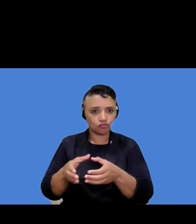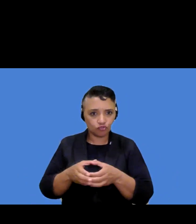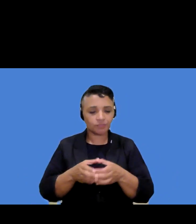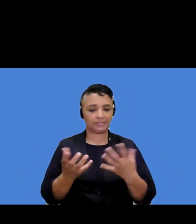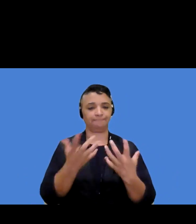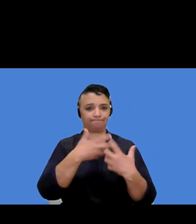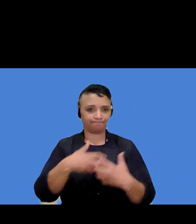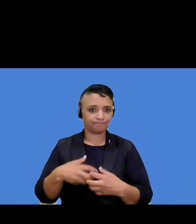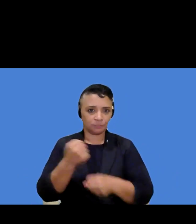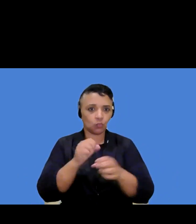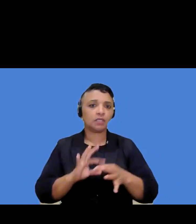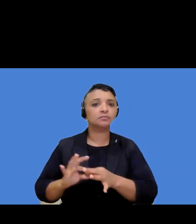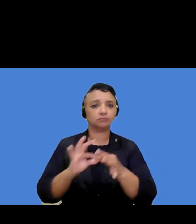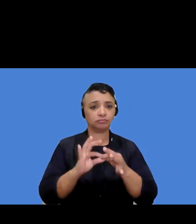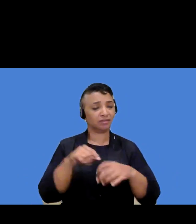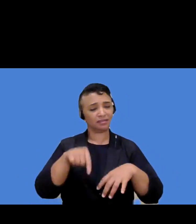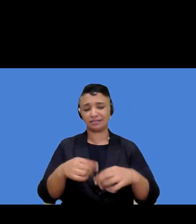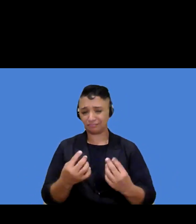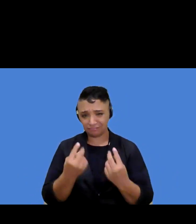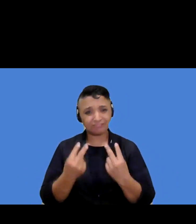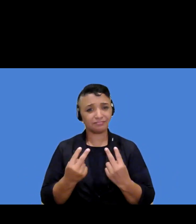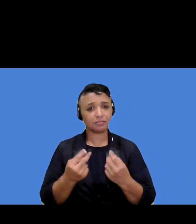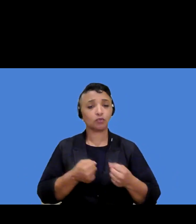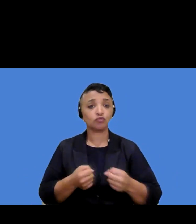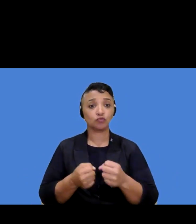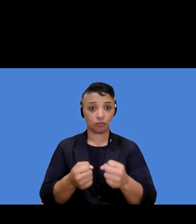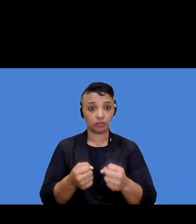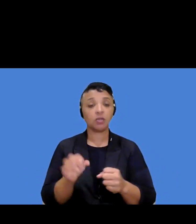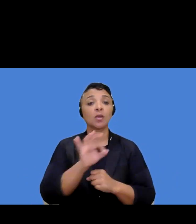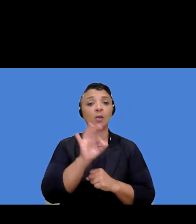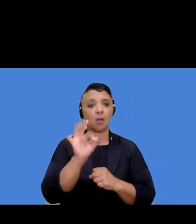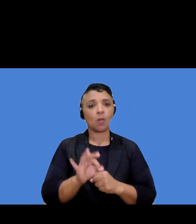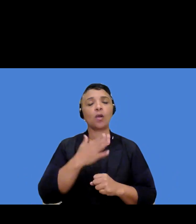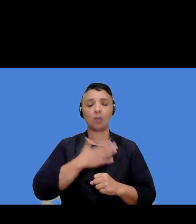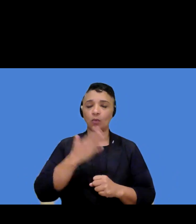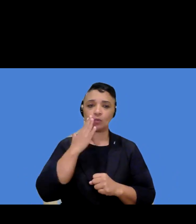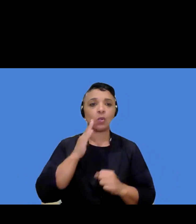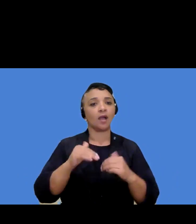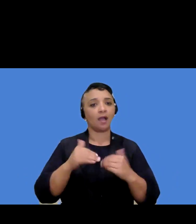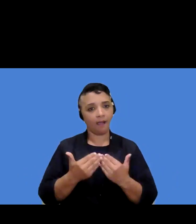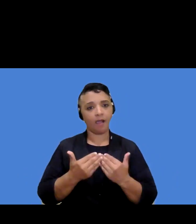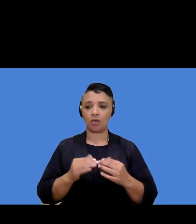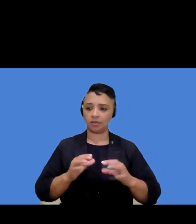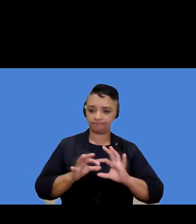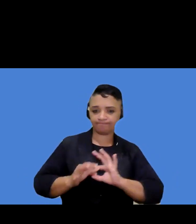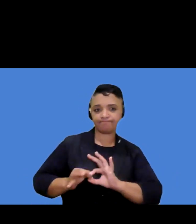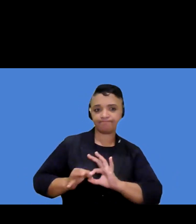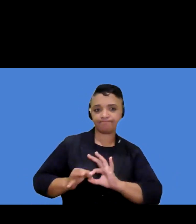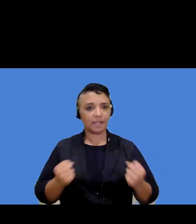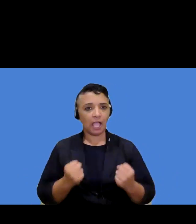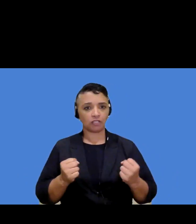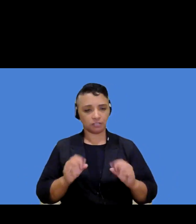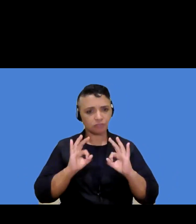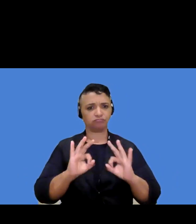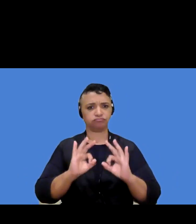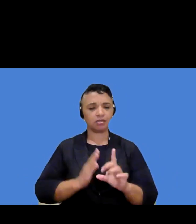to bring bring success to these well-coordinated actions. So